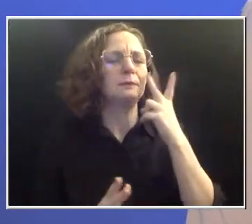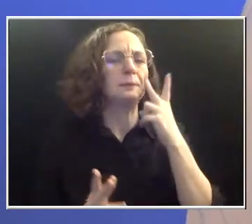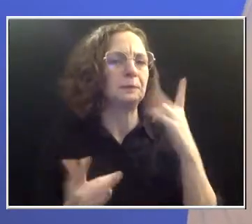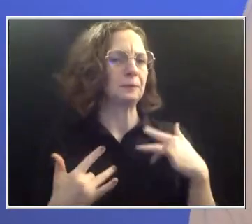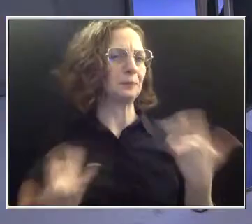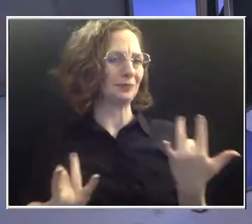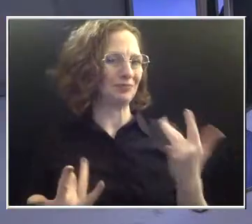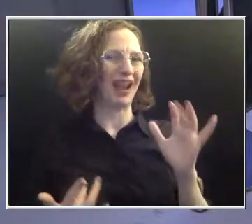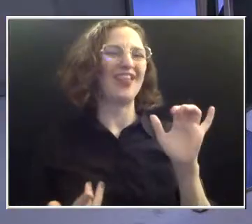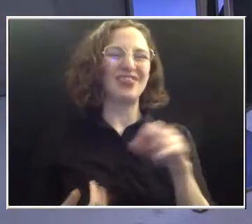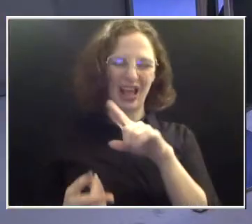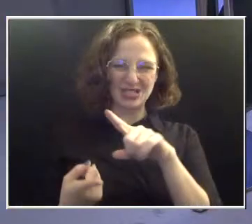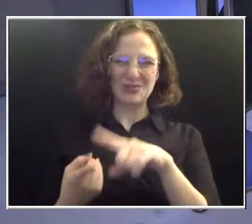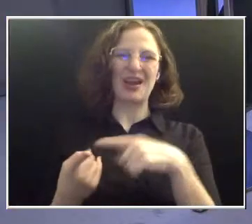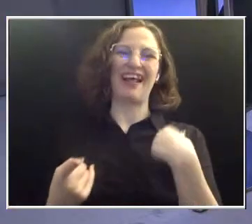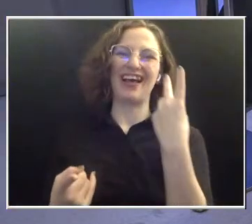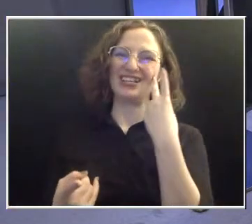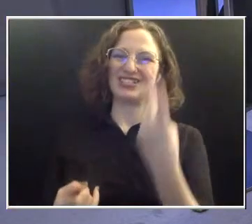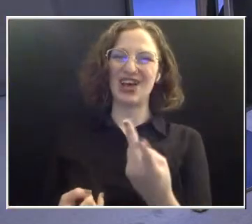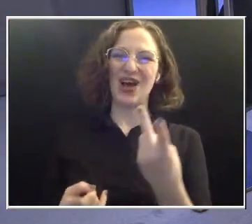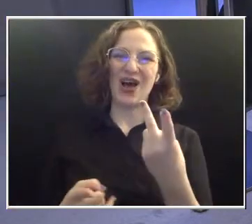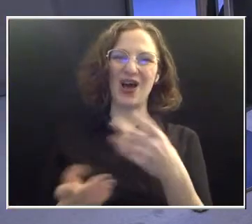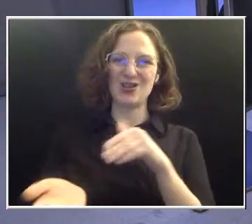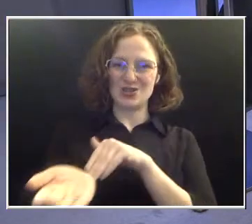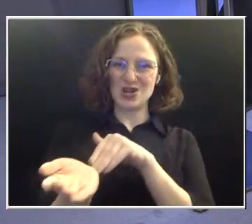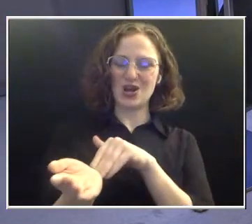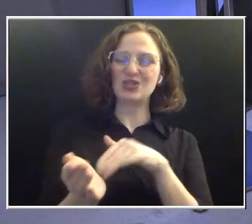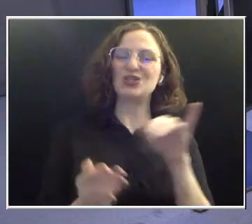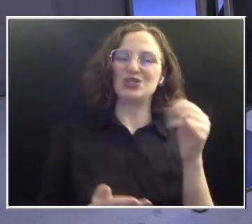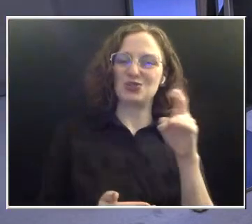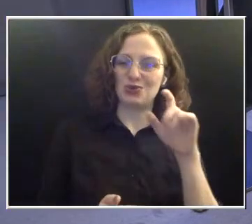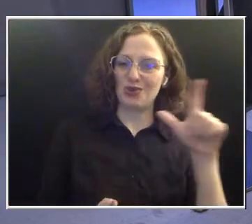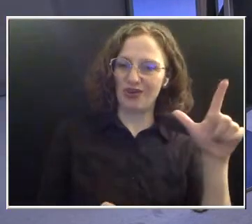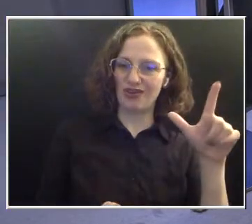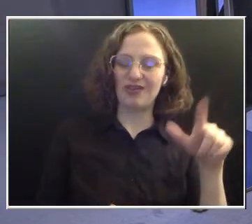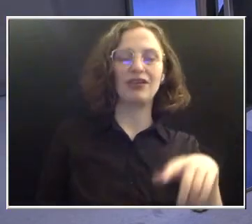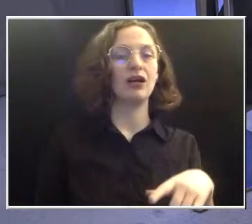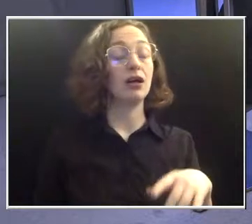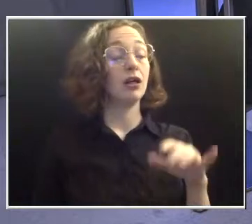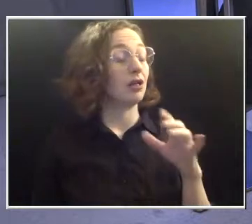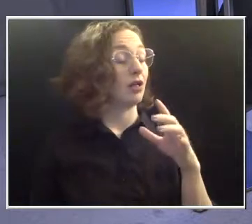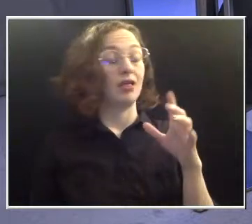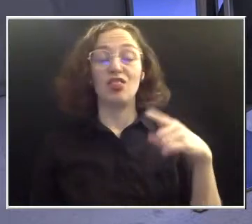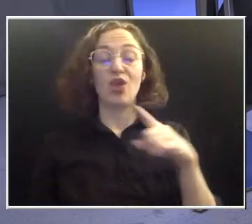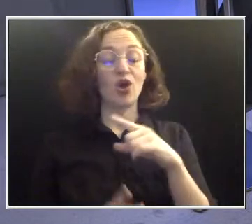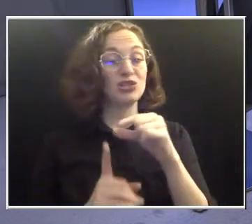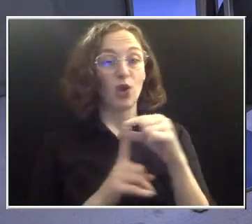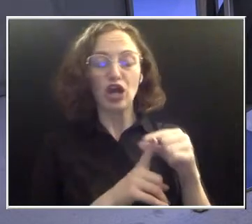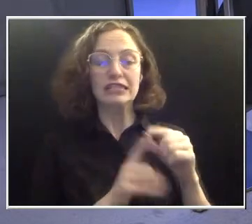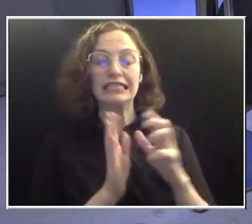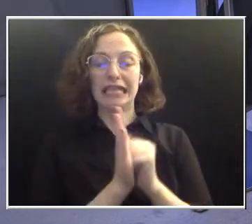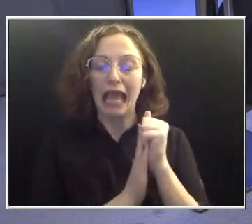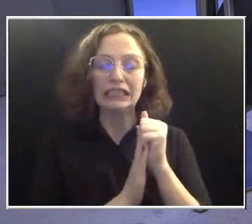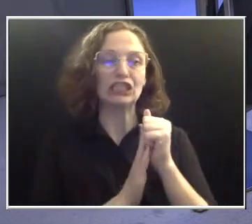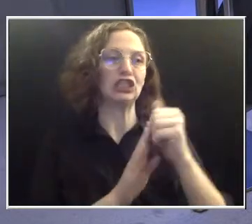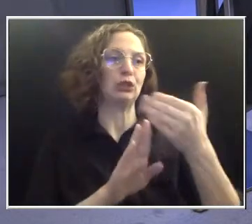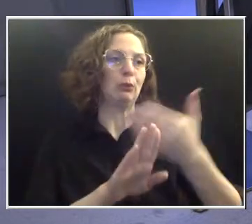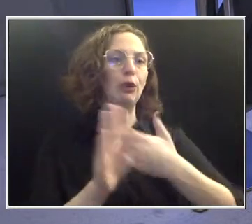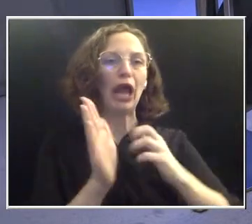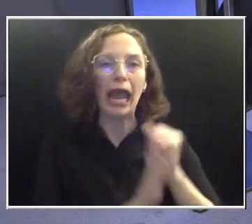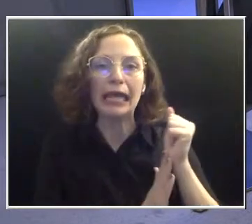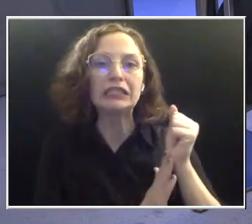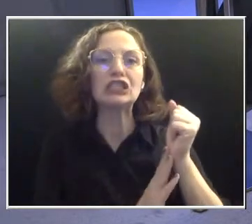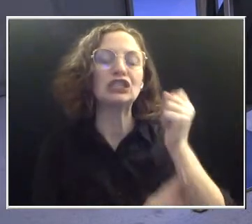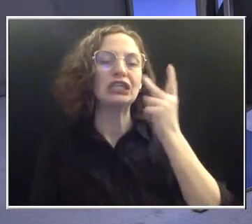Jewell. These are all words you just don't expect to see. No. Cancer, precancerous, going to see an oncologist. You're 29 years old, and you celebrated